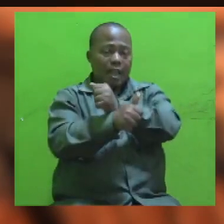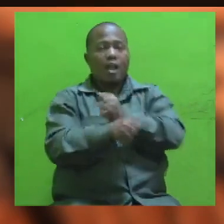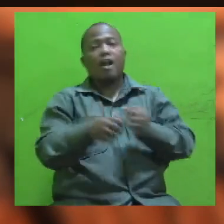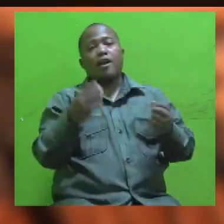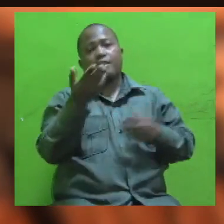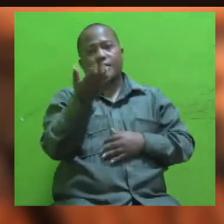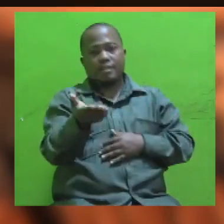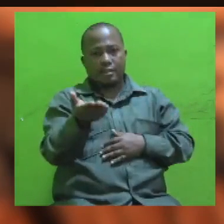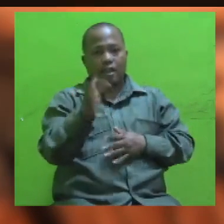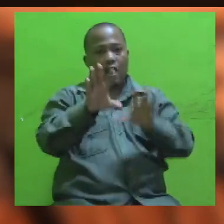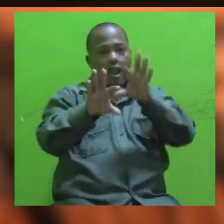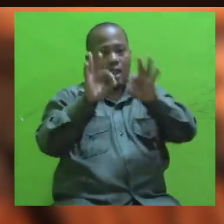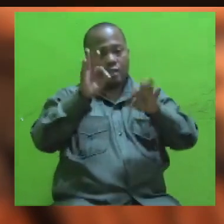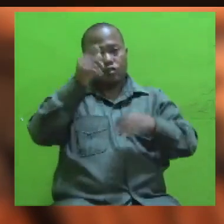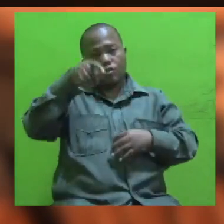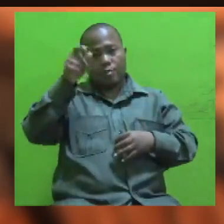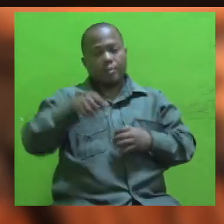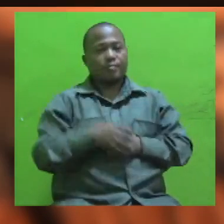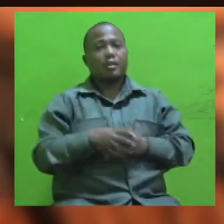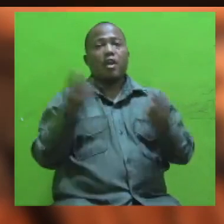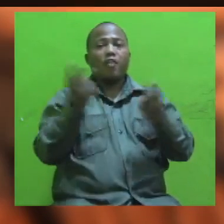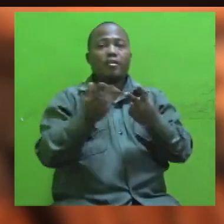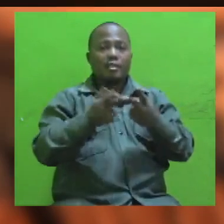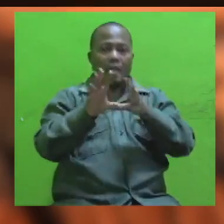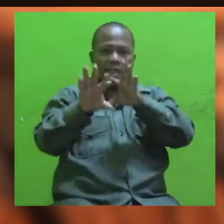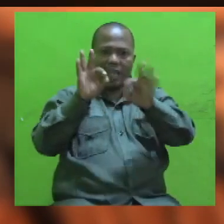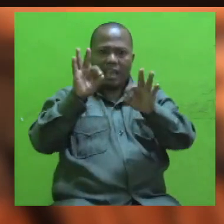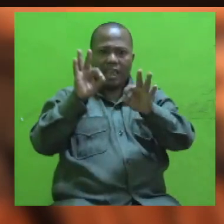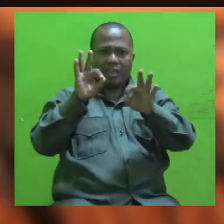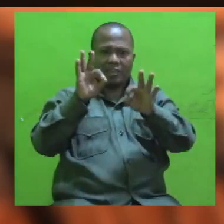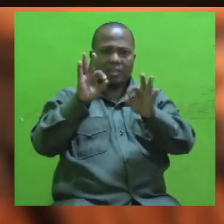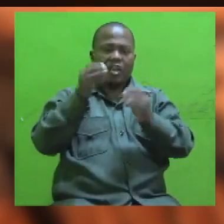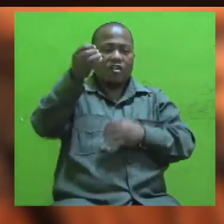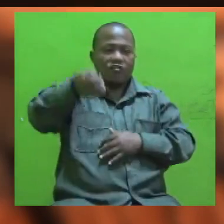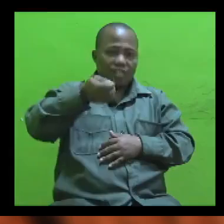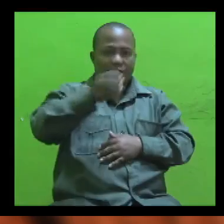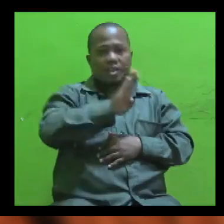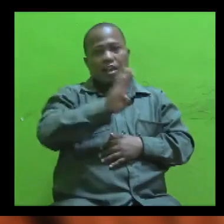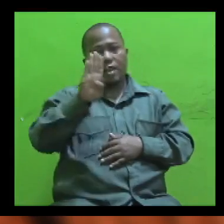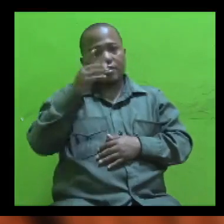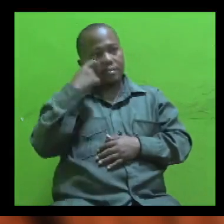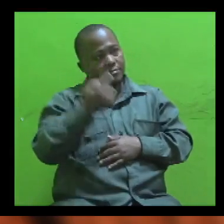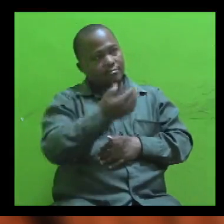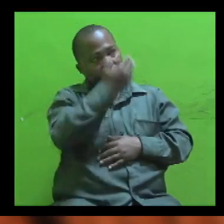to work with the peoples. And also they elect the village council. They elect the village councils.